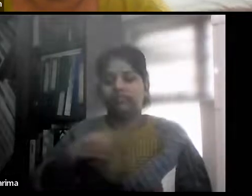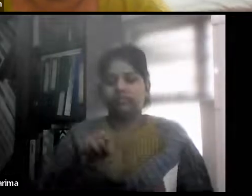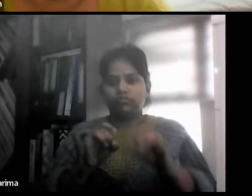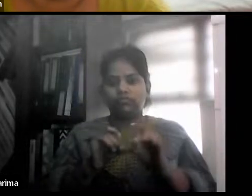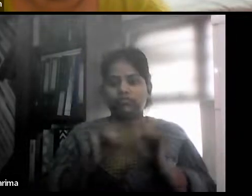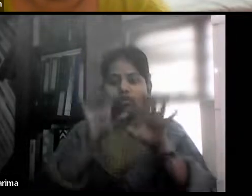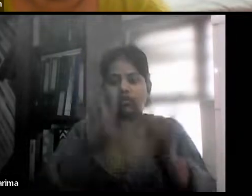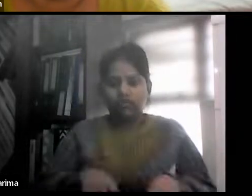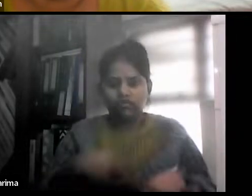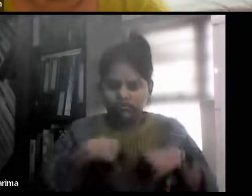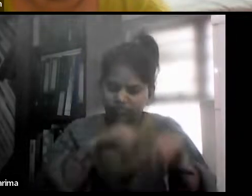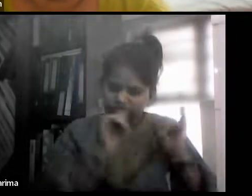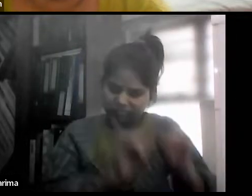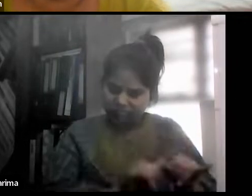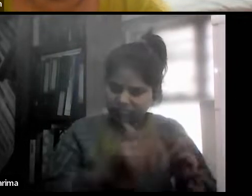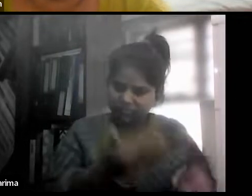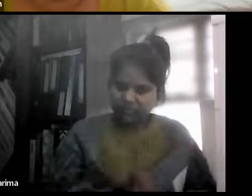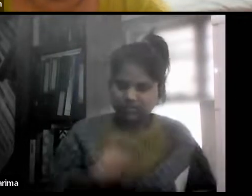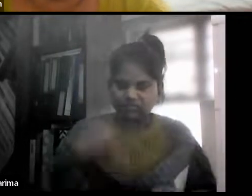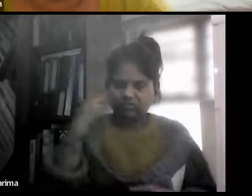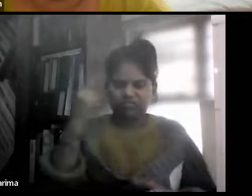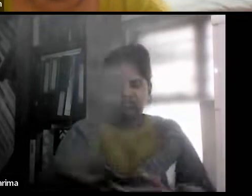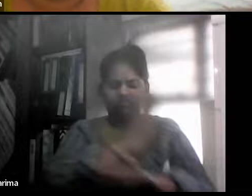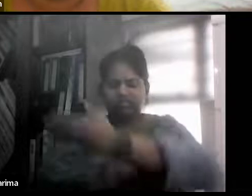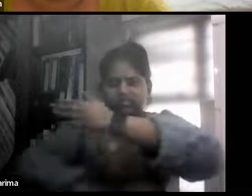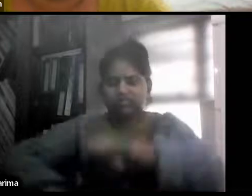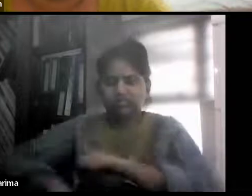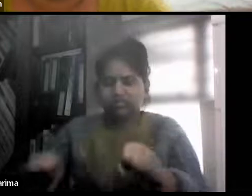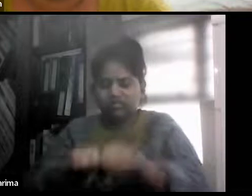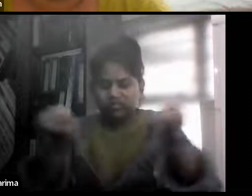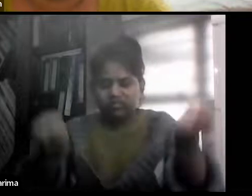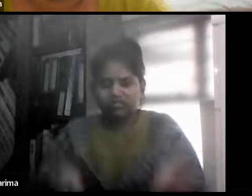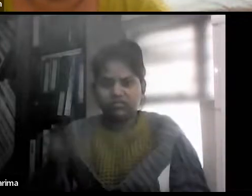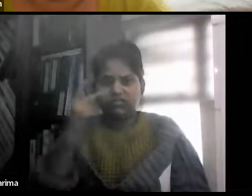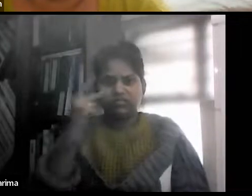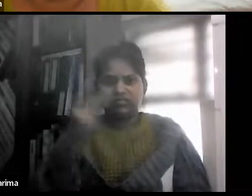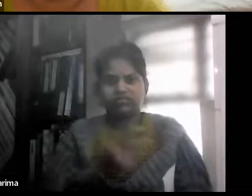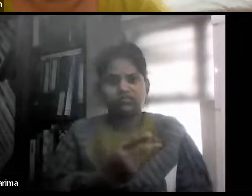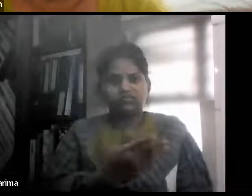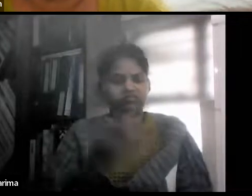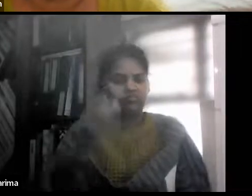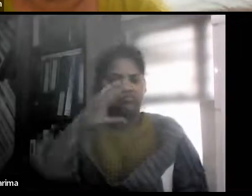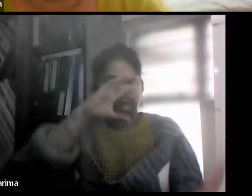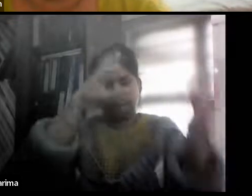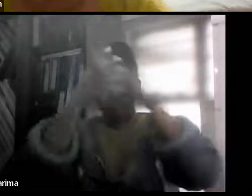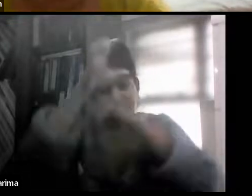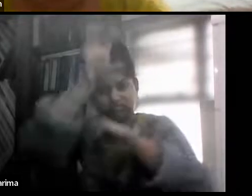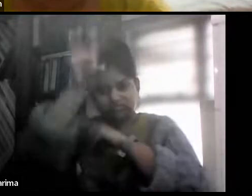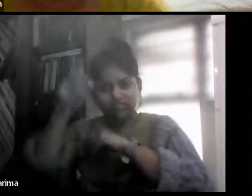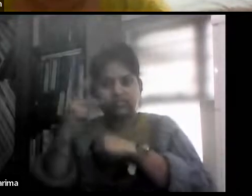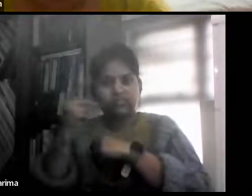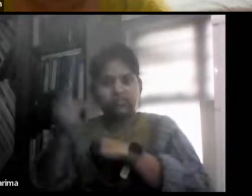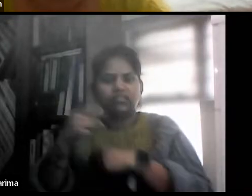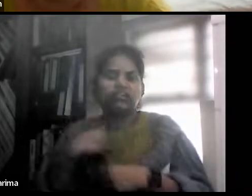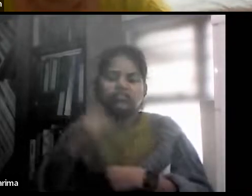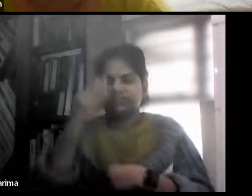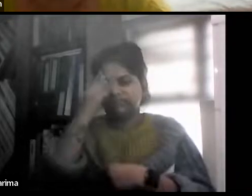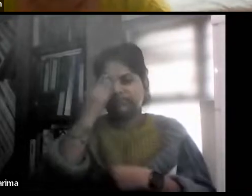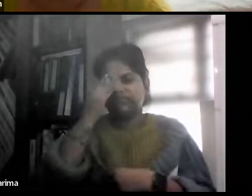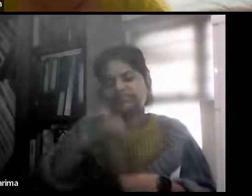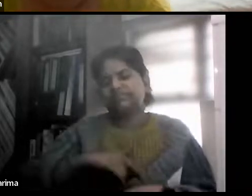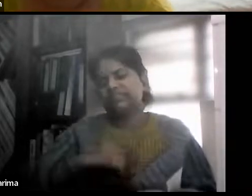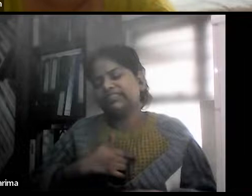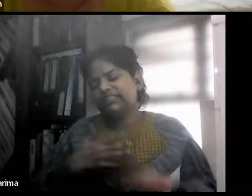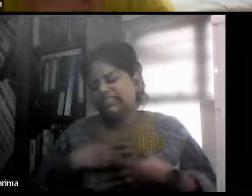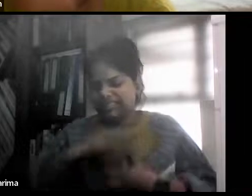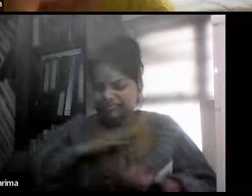whole disability system just doesn't work in either of those countries. So I know that it feels sometimes very discouraging,